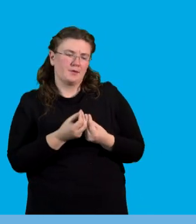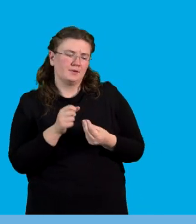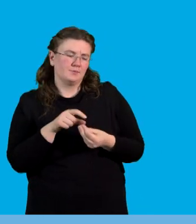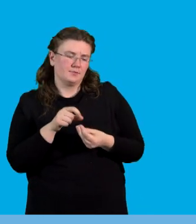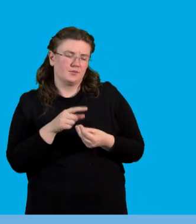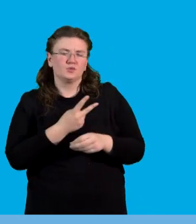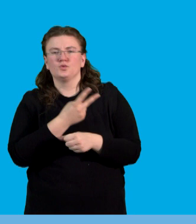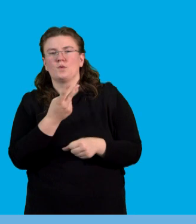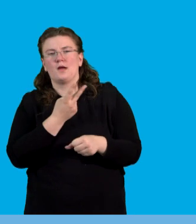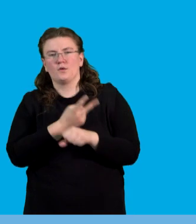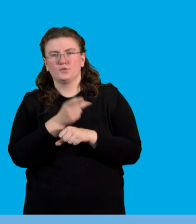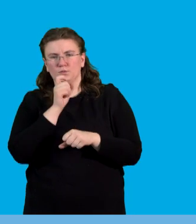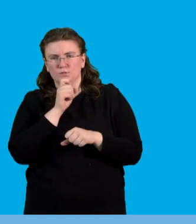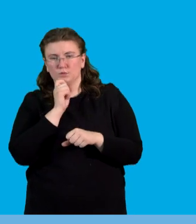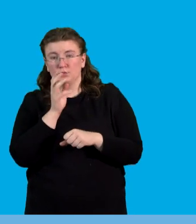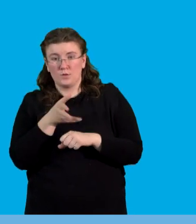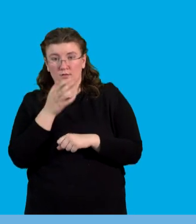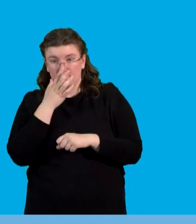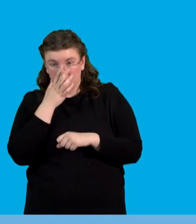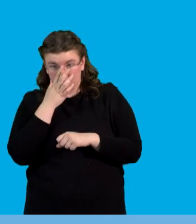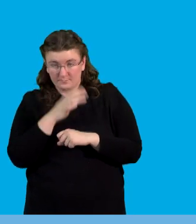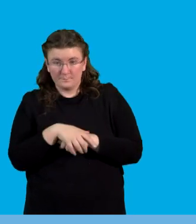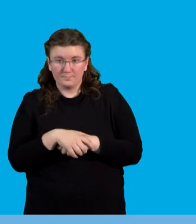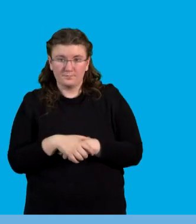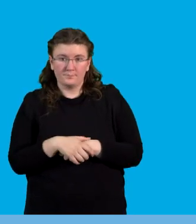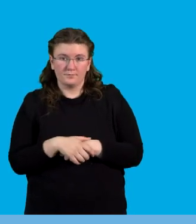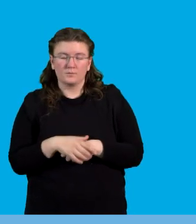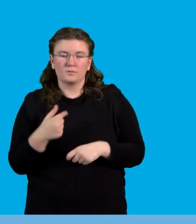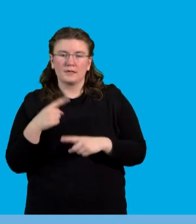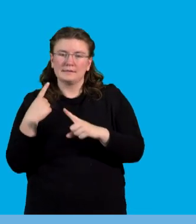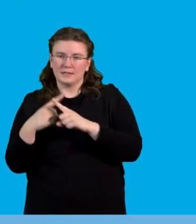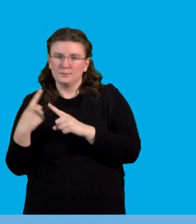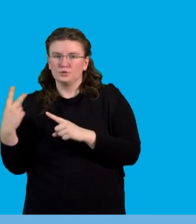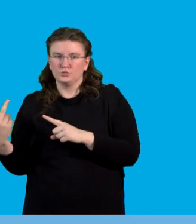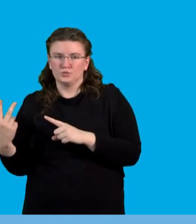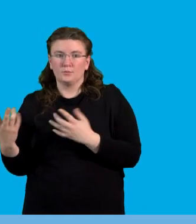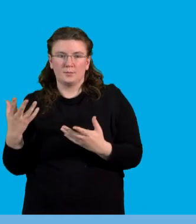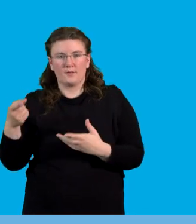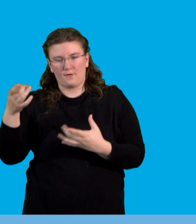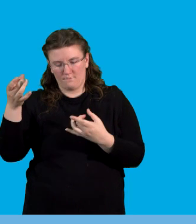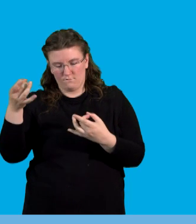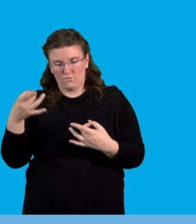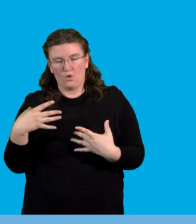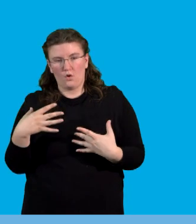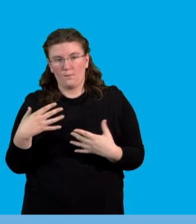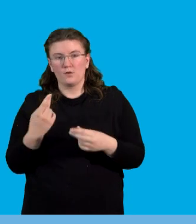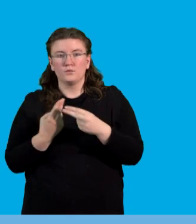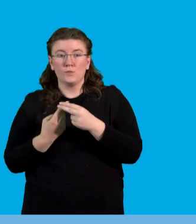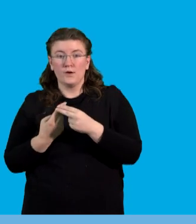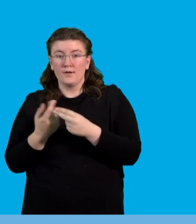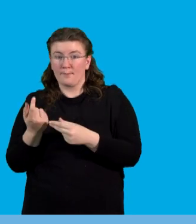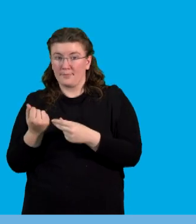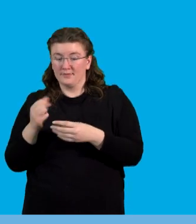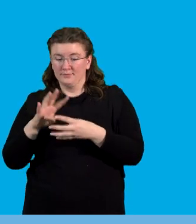appliance for, let's say, 2 hours. You're going to be multiplying that by 2, and then if we are told that the unit price